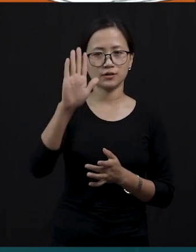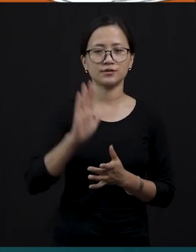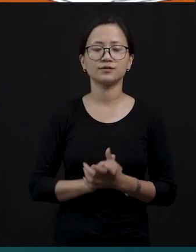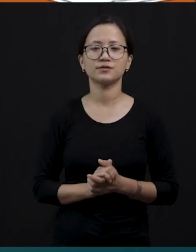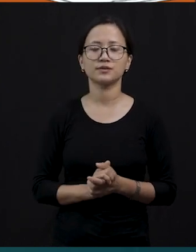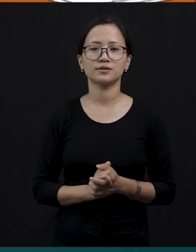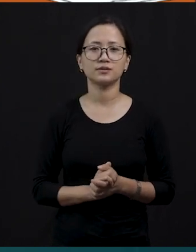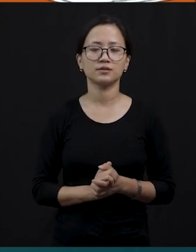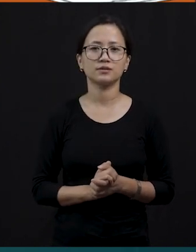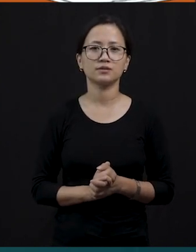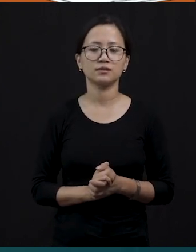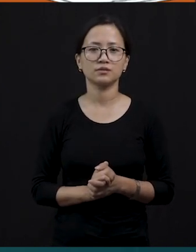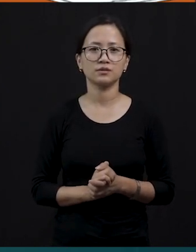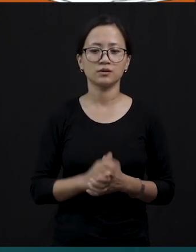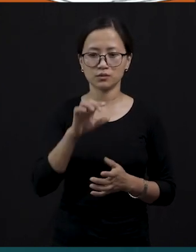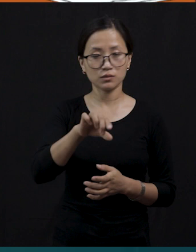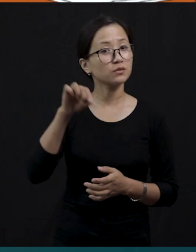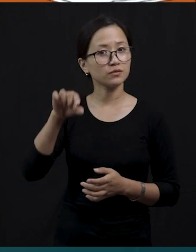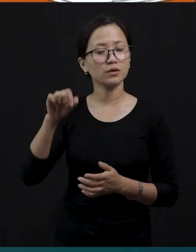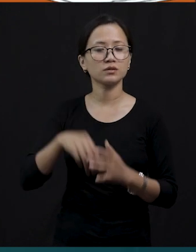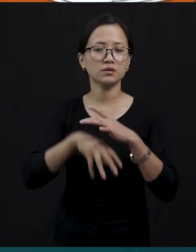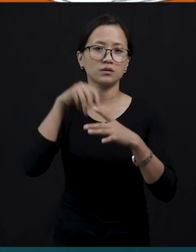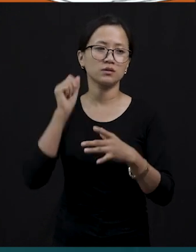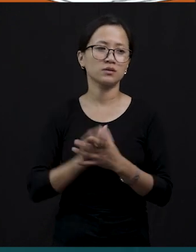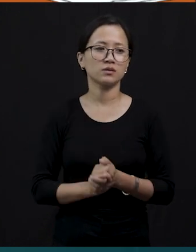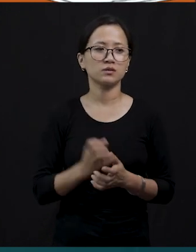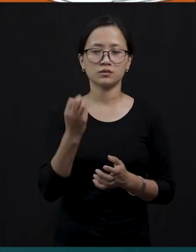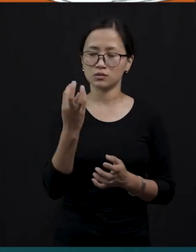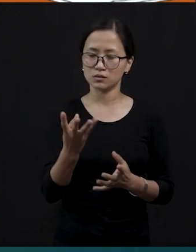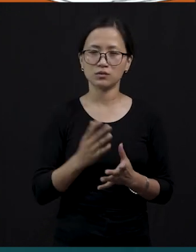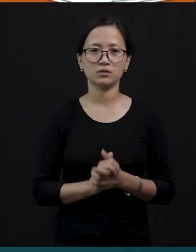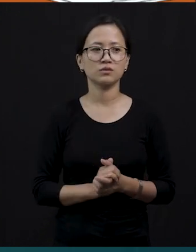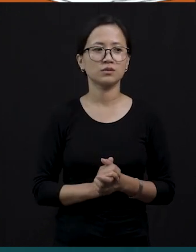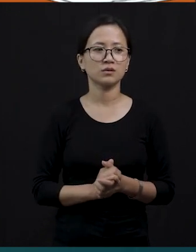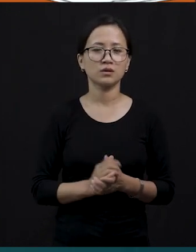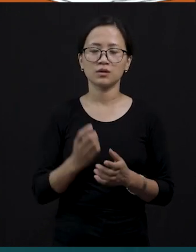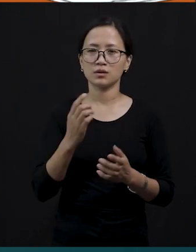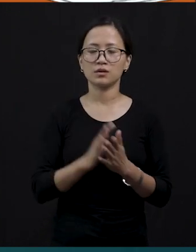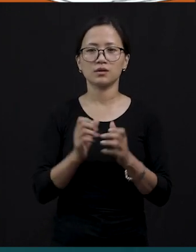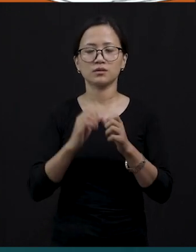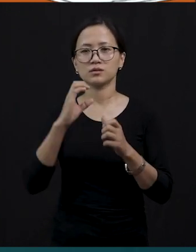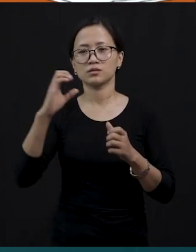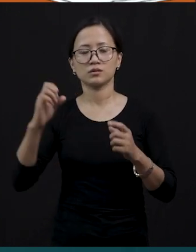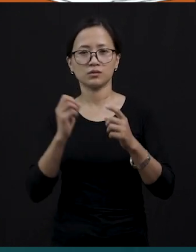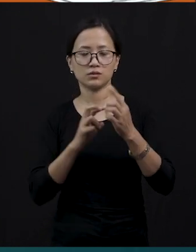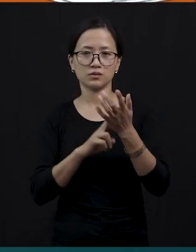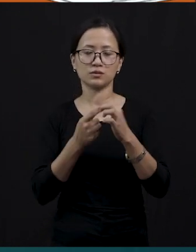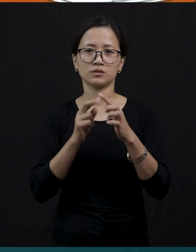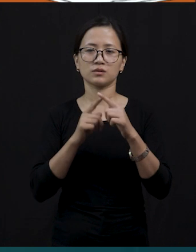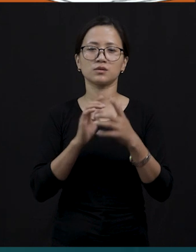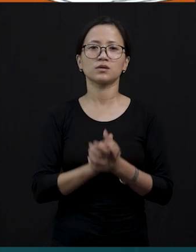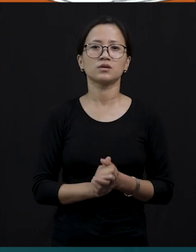765, right? So in order to find it out, the total account holders of children and